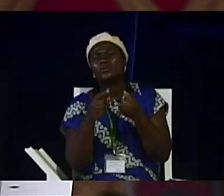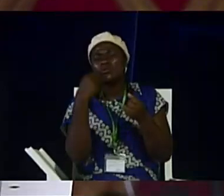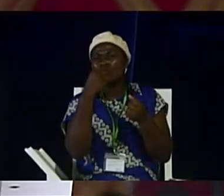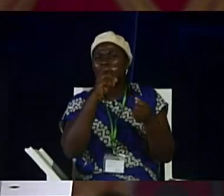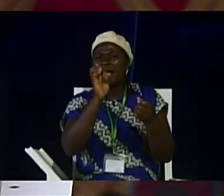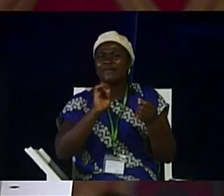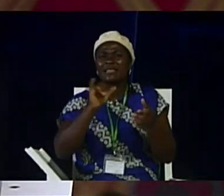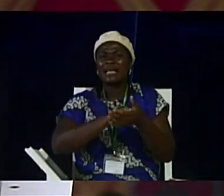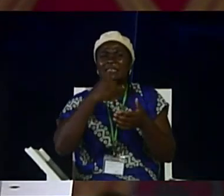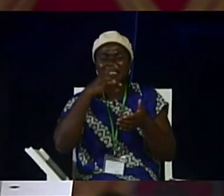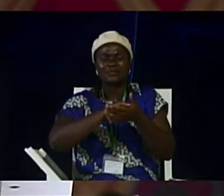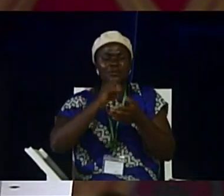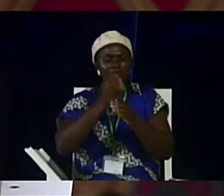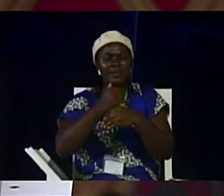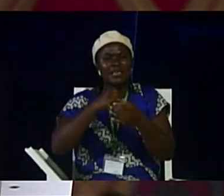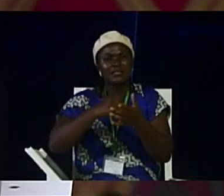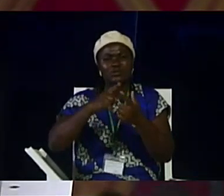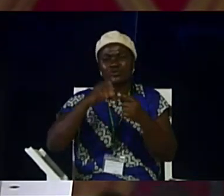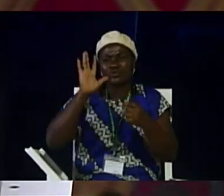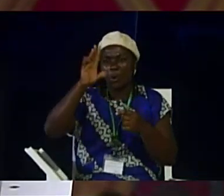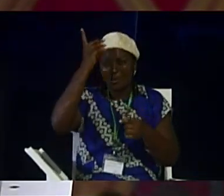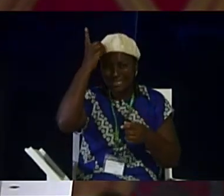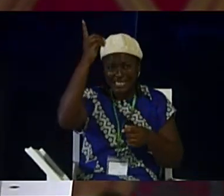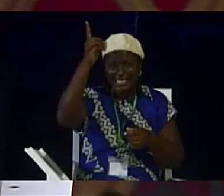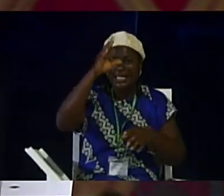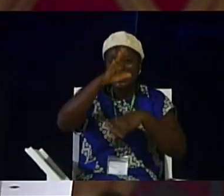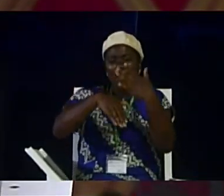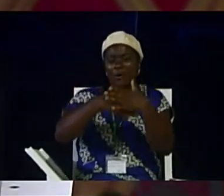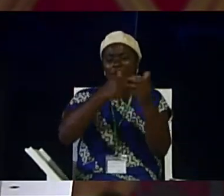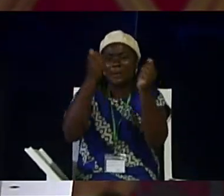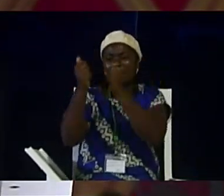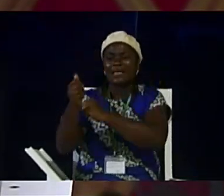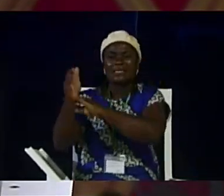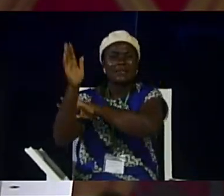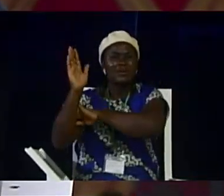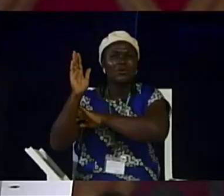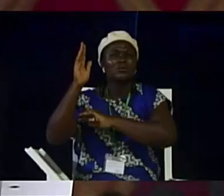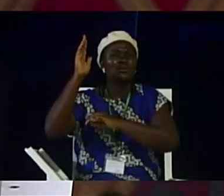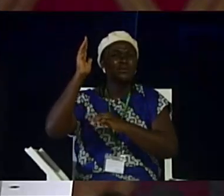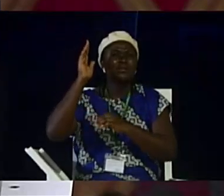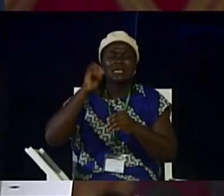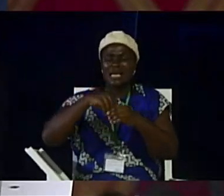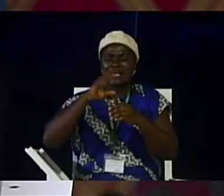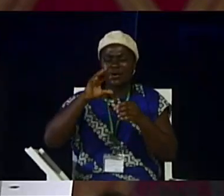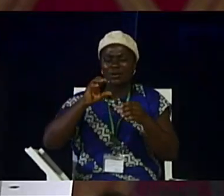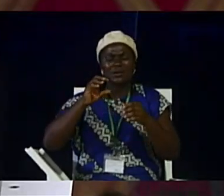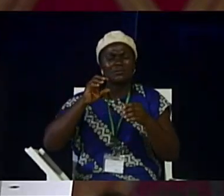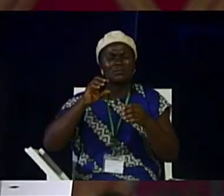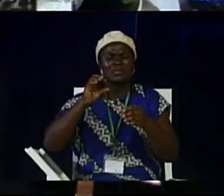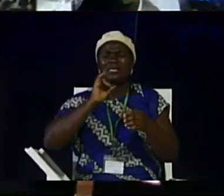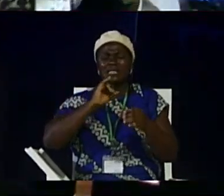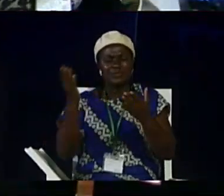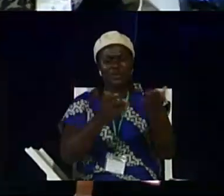it to your destiny, the Almighty God is sending power in your direction.